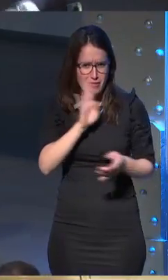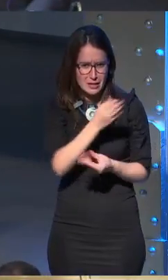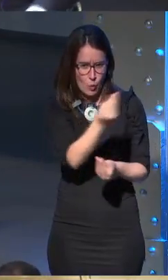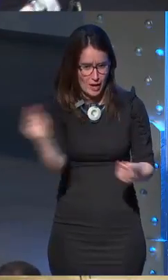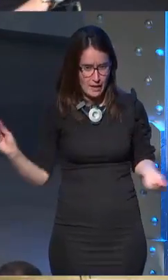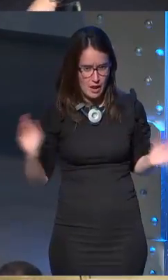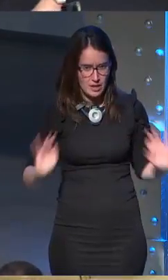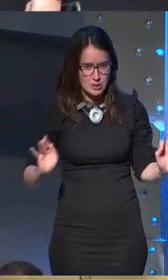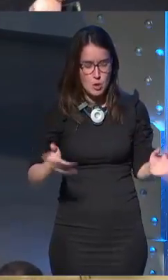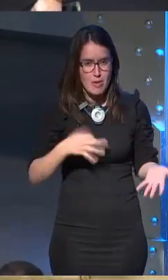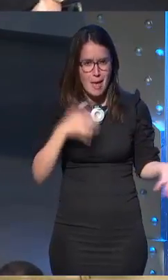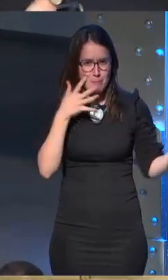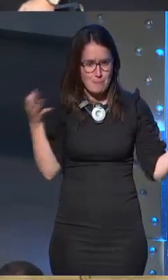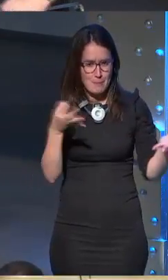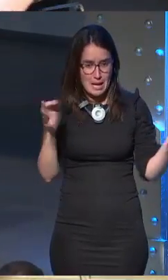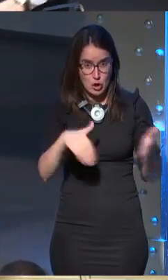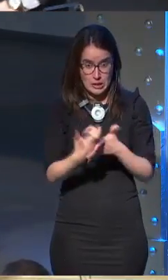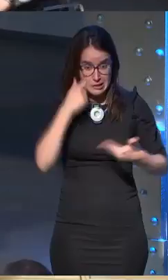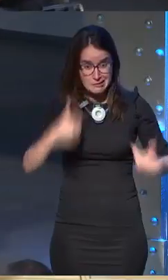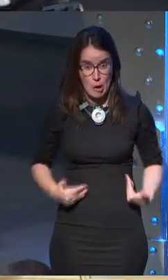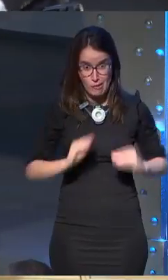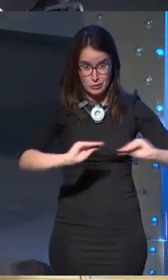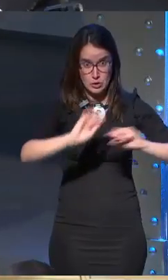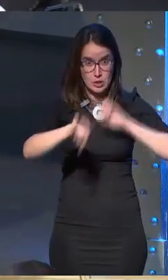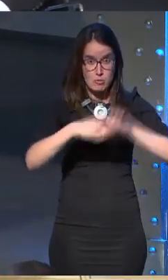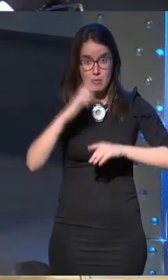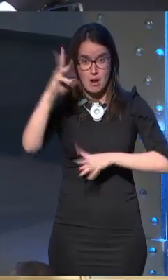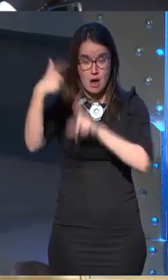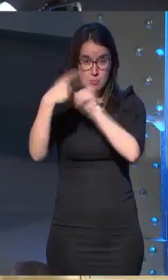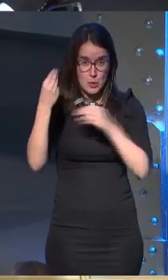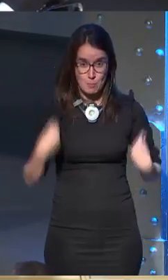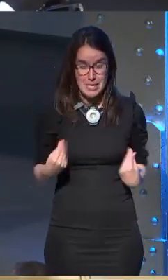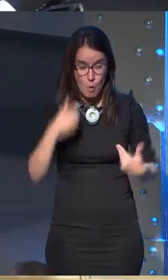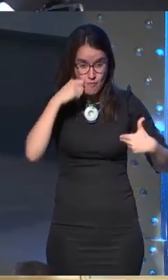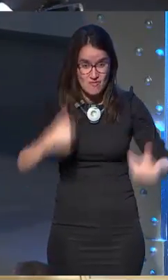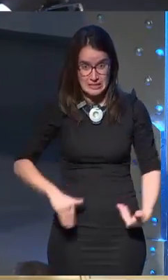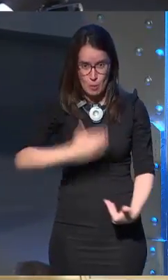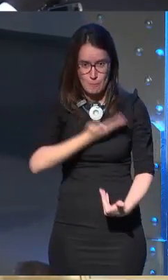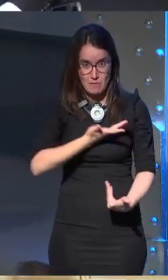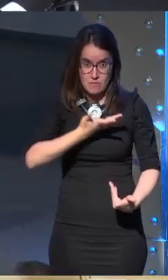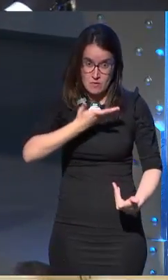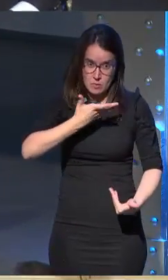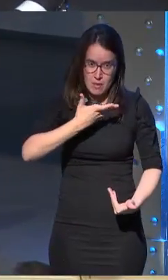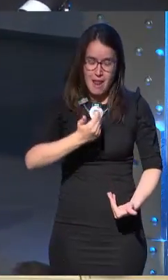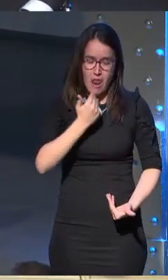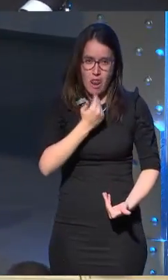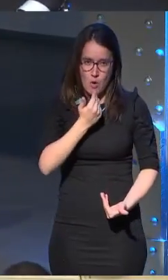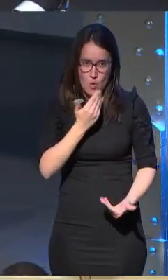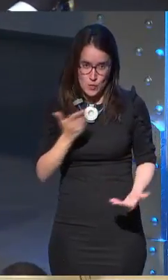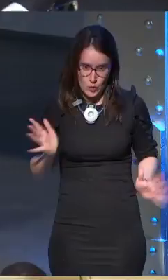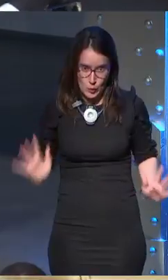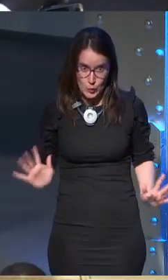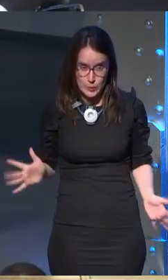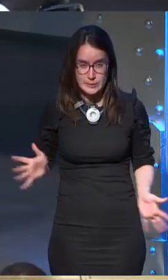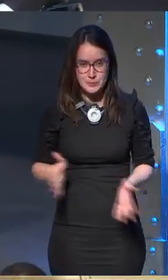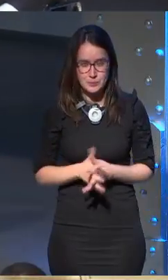Y hasta poner en riesgo su salud en algún. To the point to run risks for your health, right? Physically, you were you had